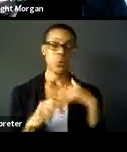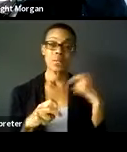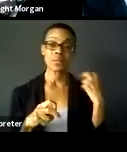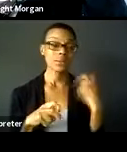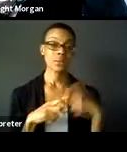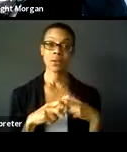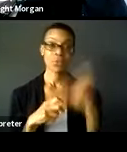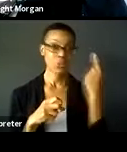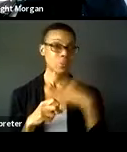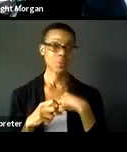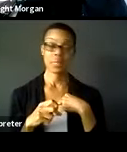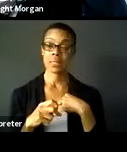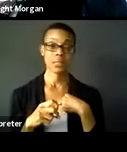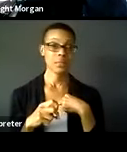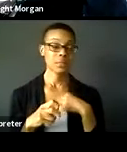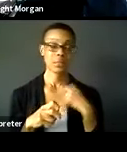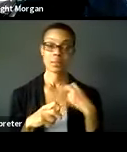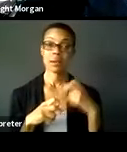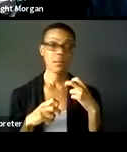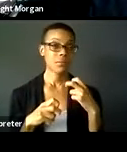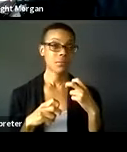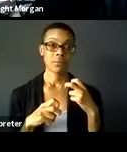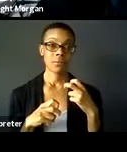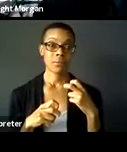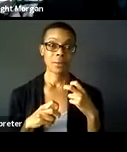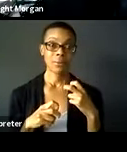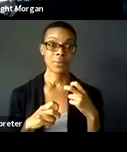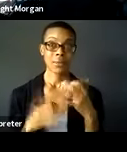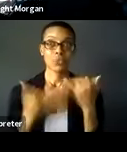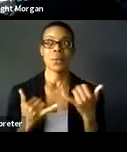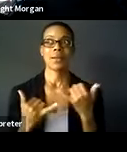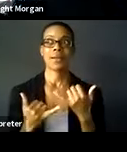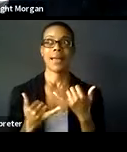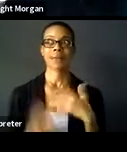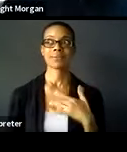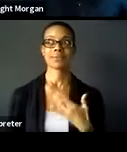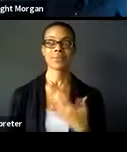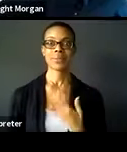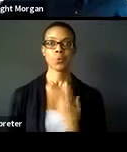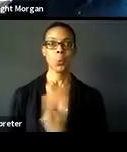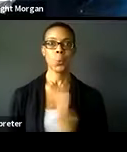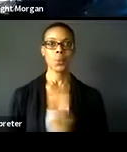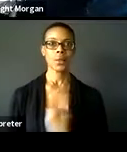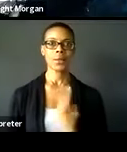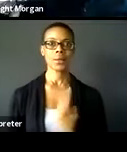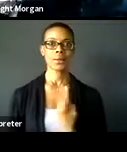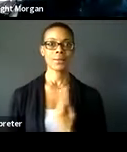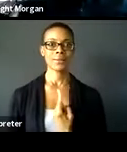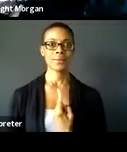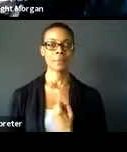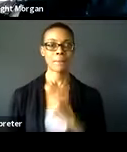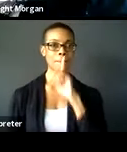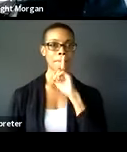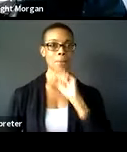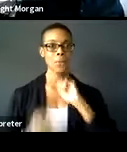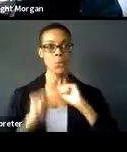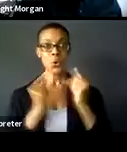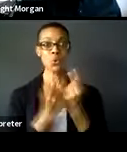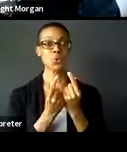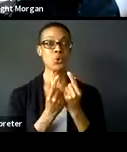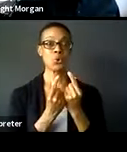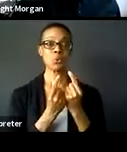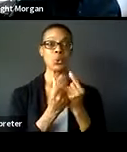and because this world gets lonely when you don't have a group of people that you can call